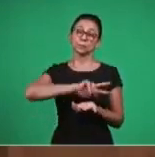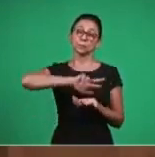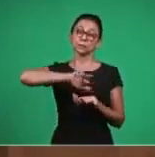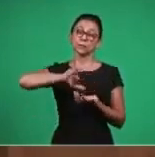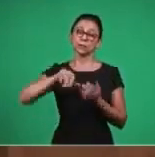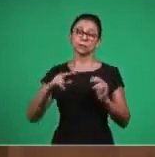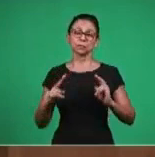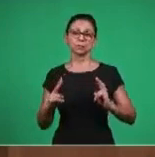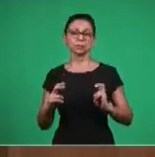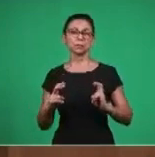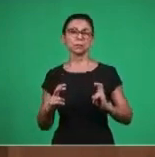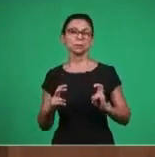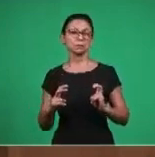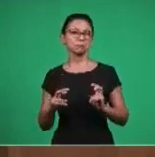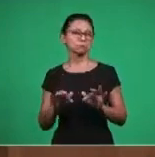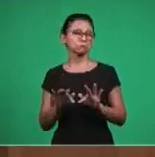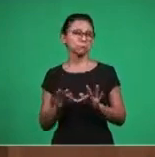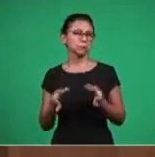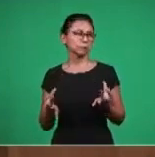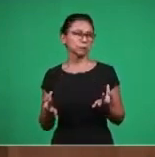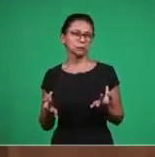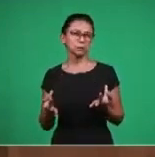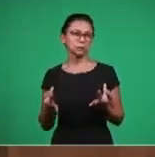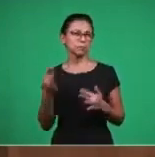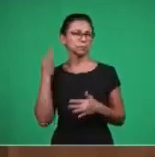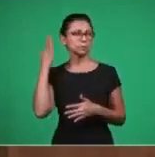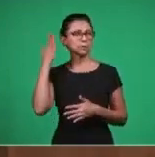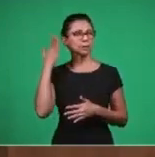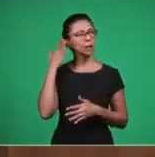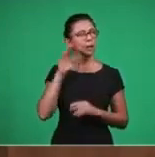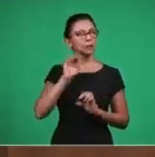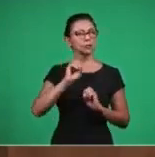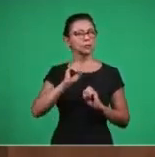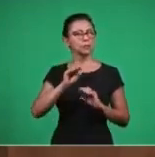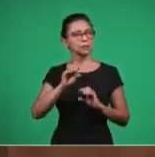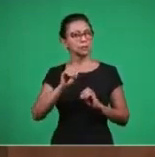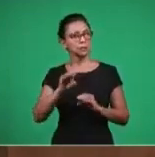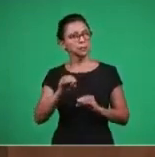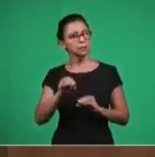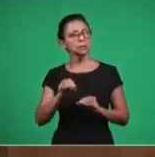were brought, they were brought in the simplest way possible,